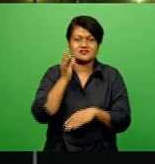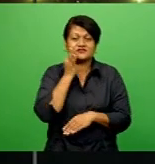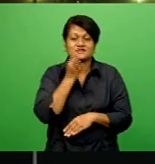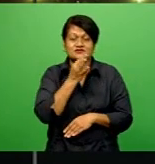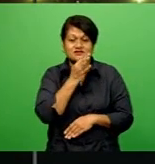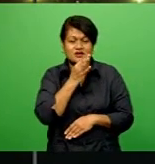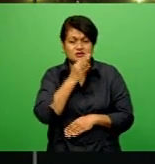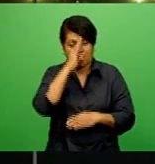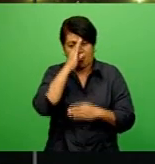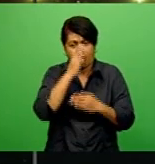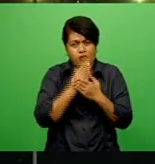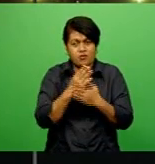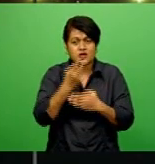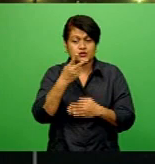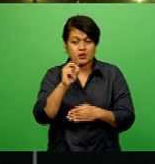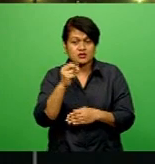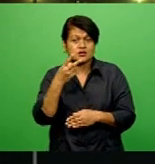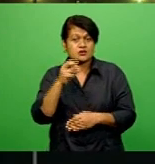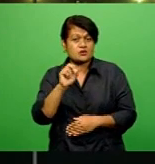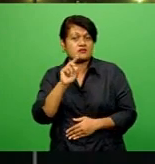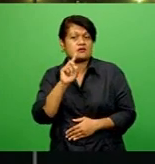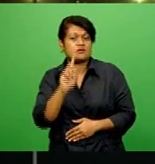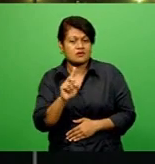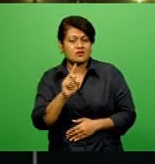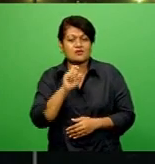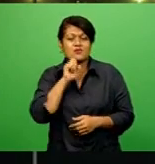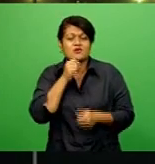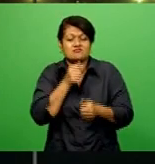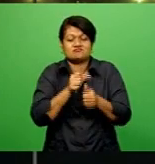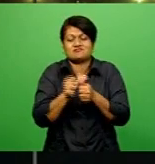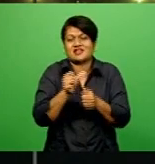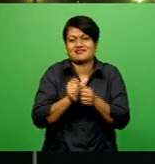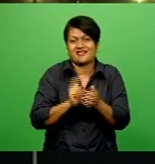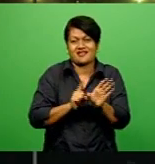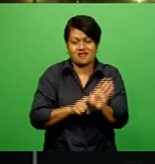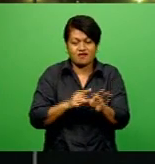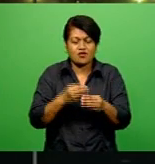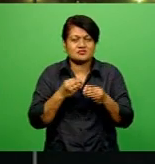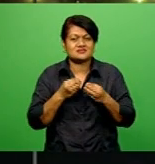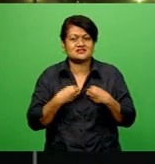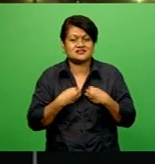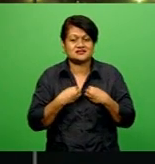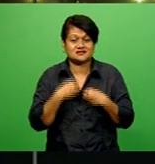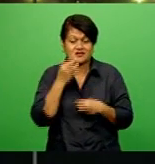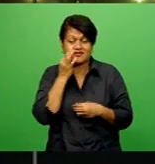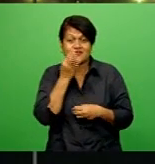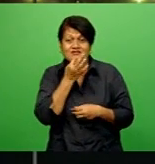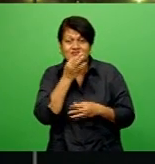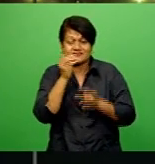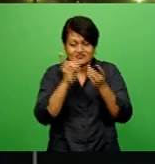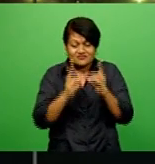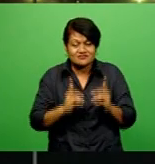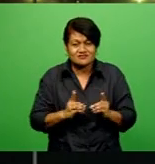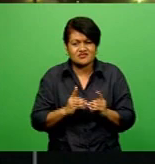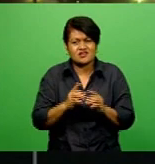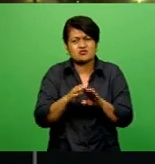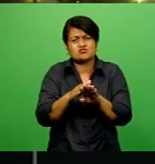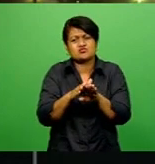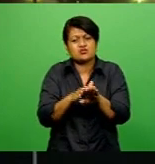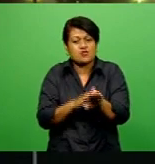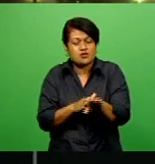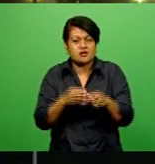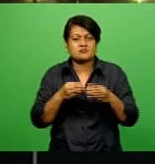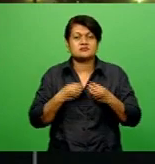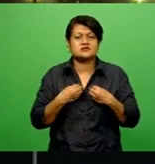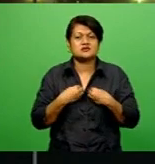hoping 2021 will be a better year for their business. These florists are also facing a slowdown in business due to